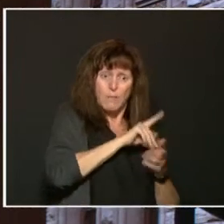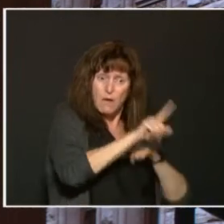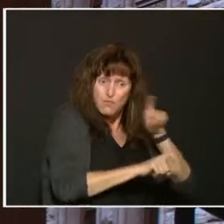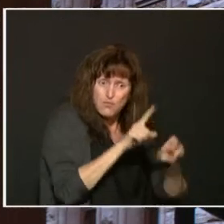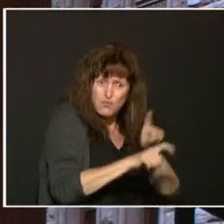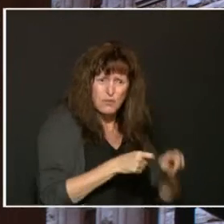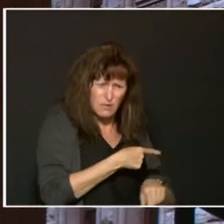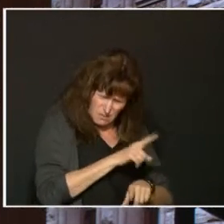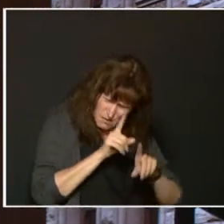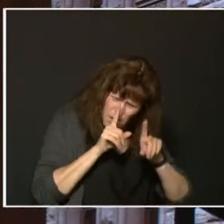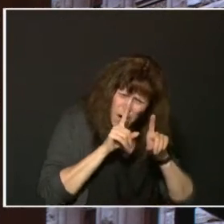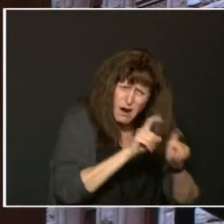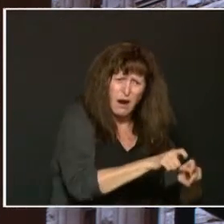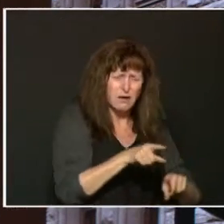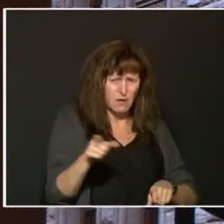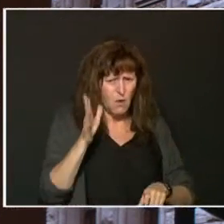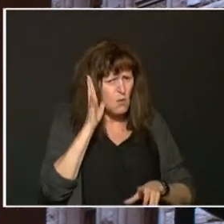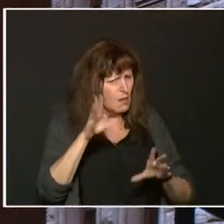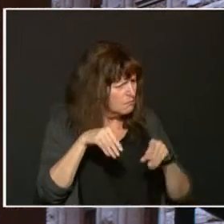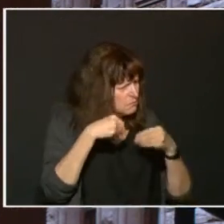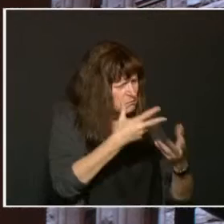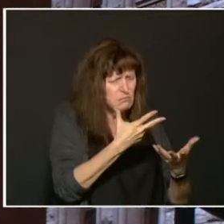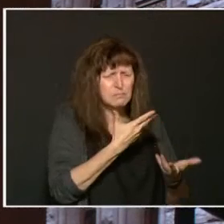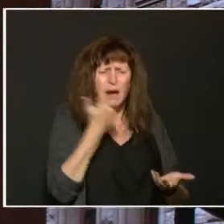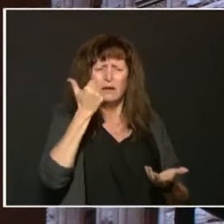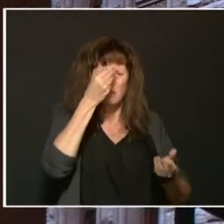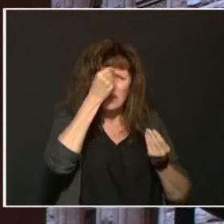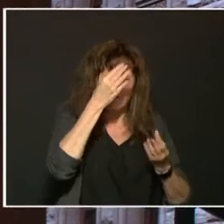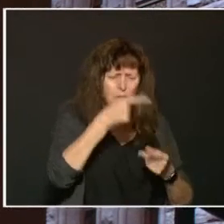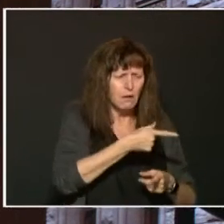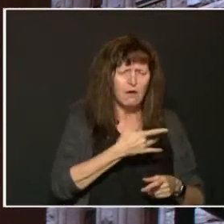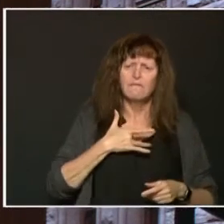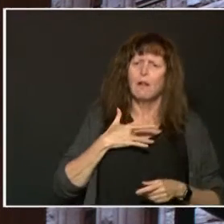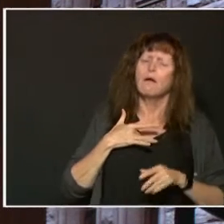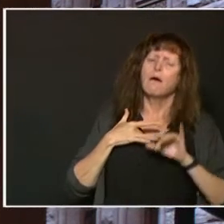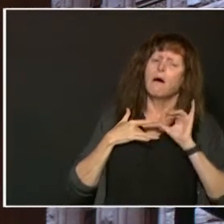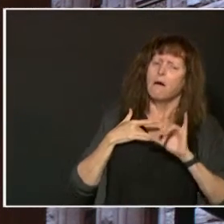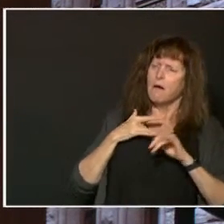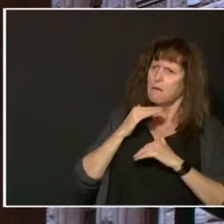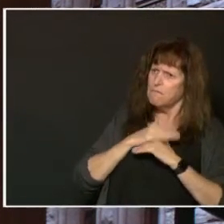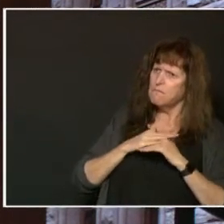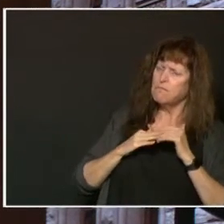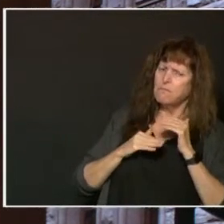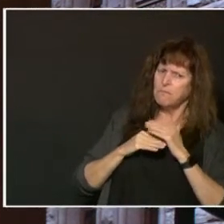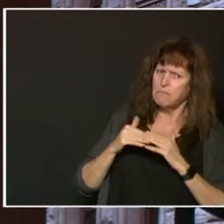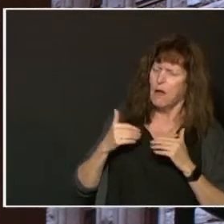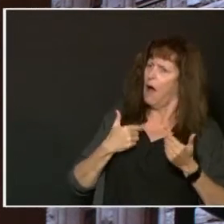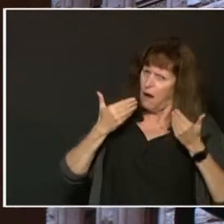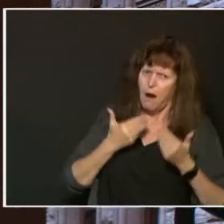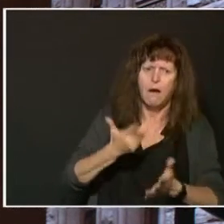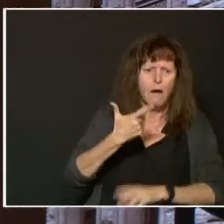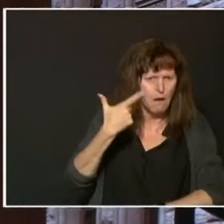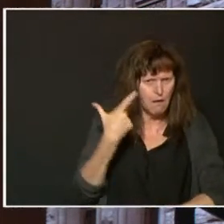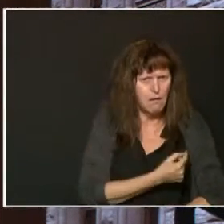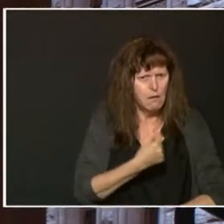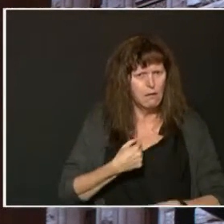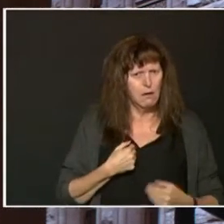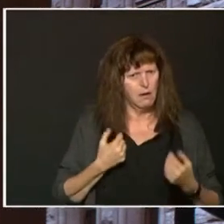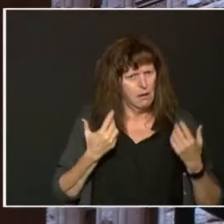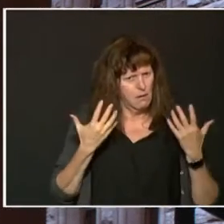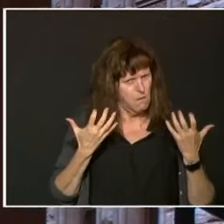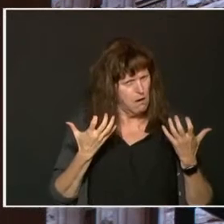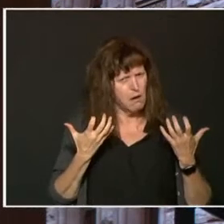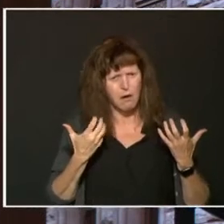and that you feel comfortable with getting immunized. We've all made sacrifices, individuals, families, and businesses, and we want